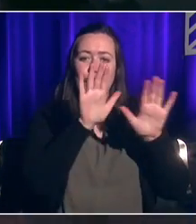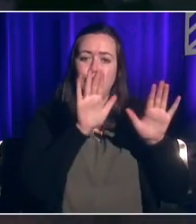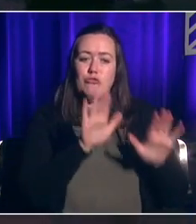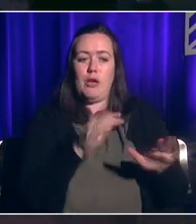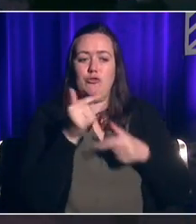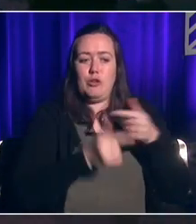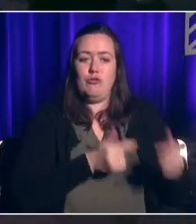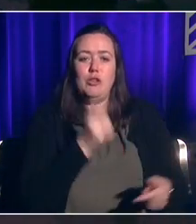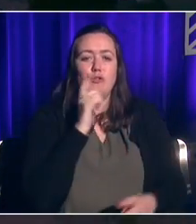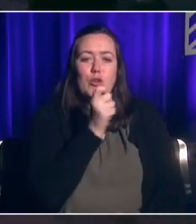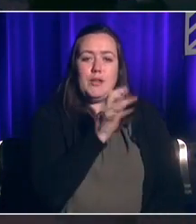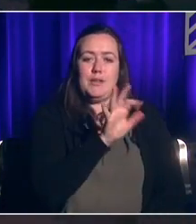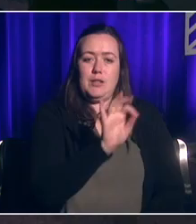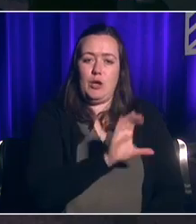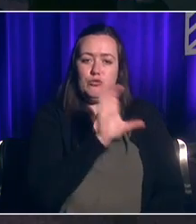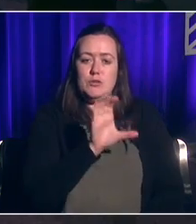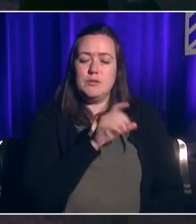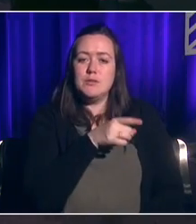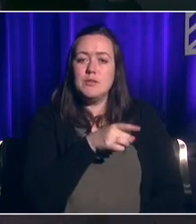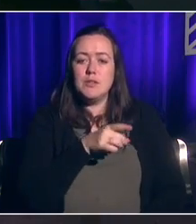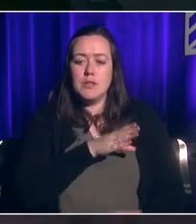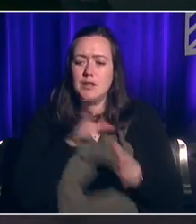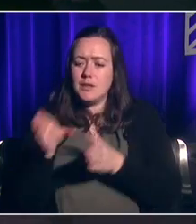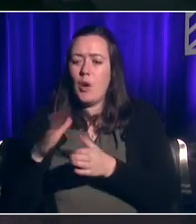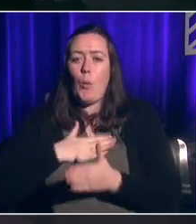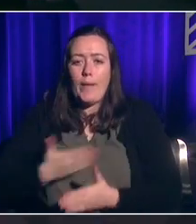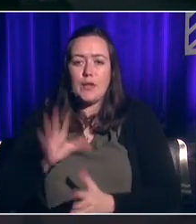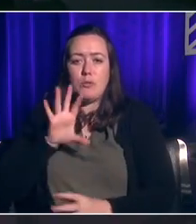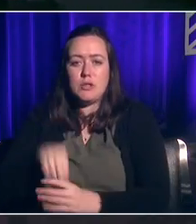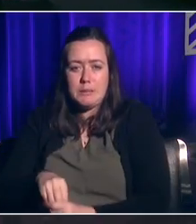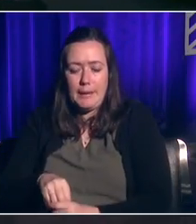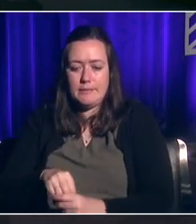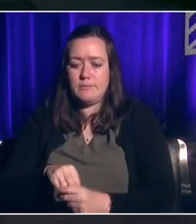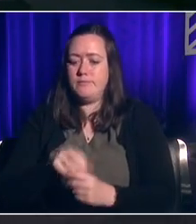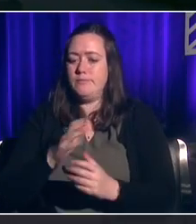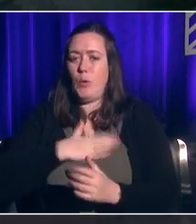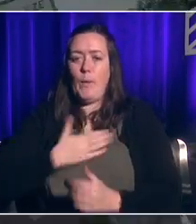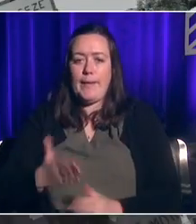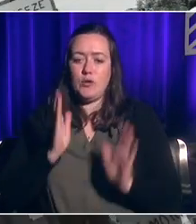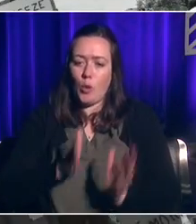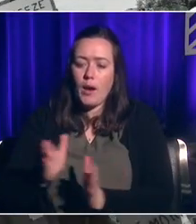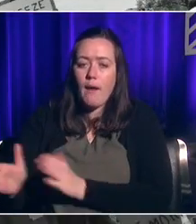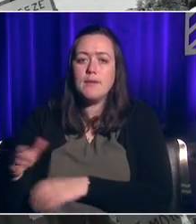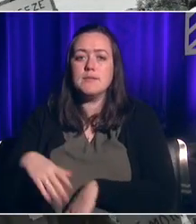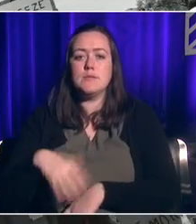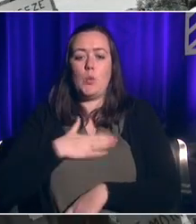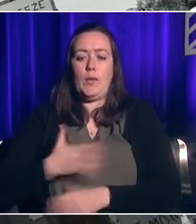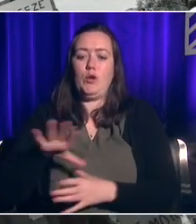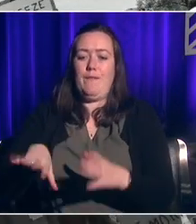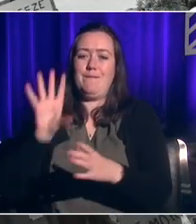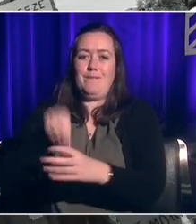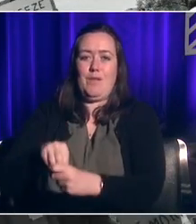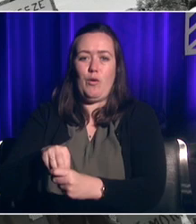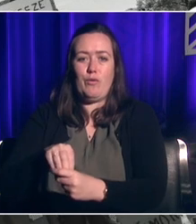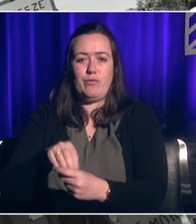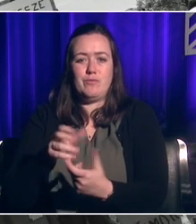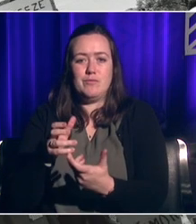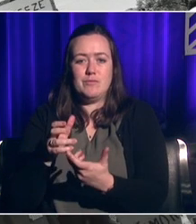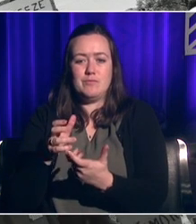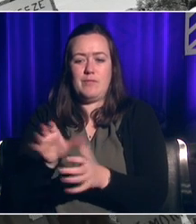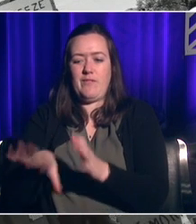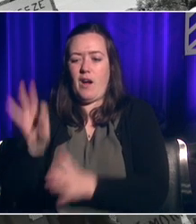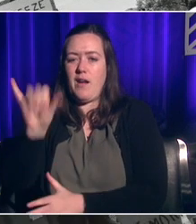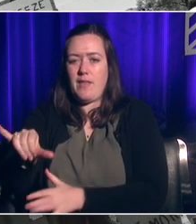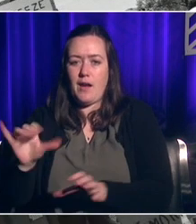participate. They're willing to organize. They're willing to define the country that they want. For the last 10 years, young people have taken to the